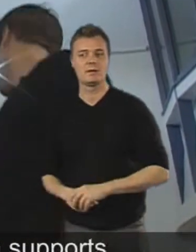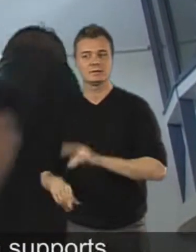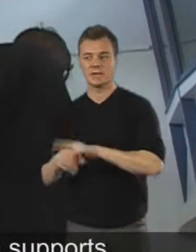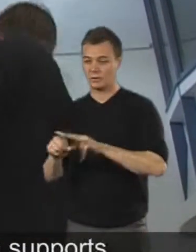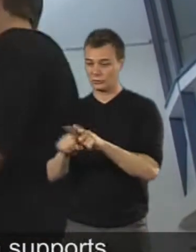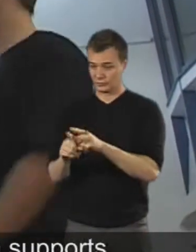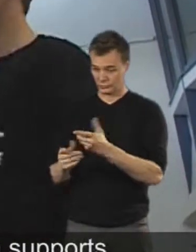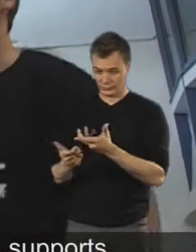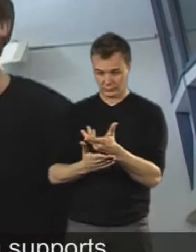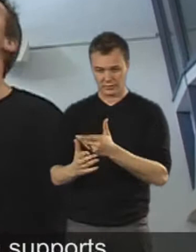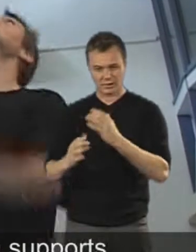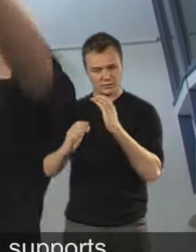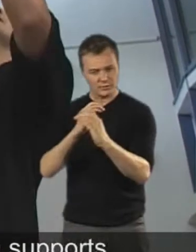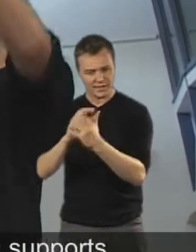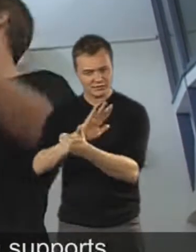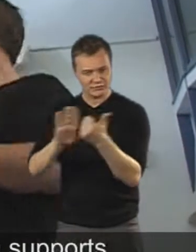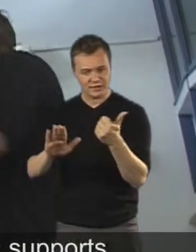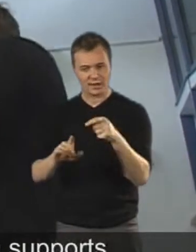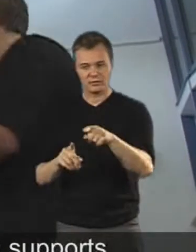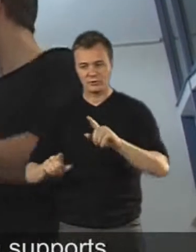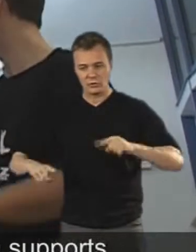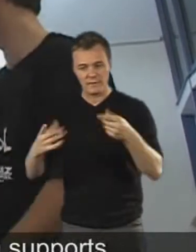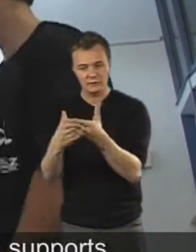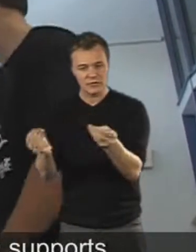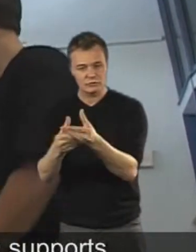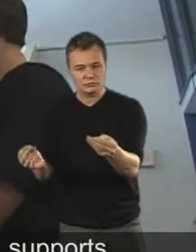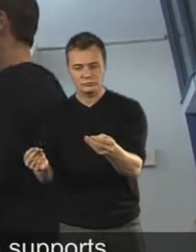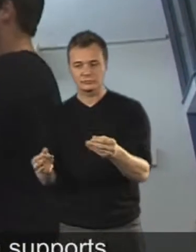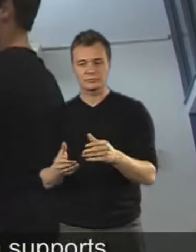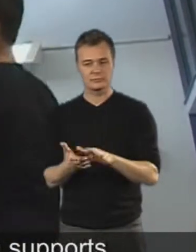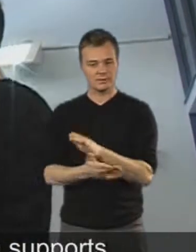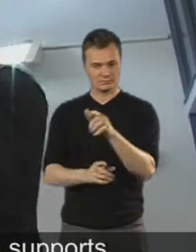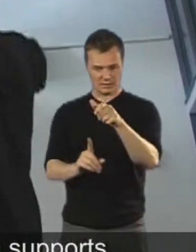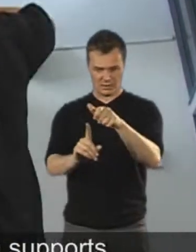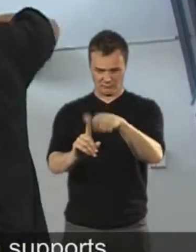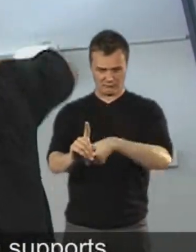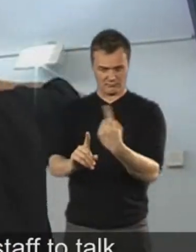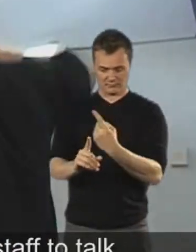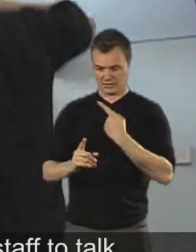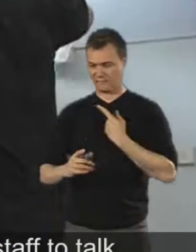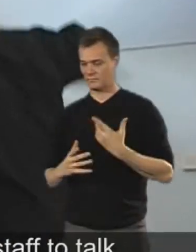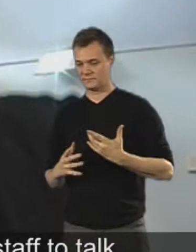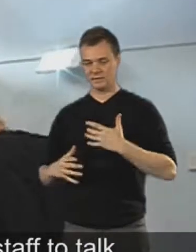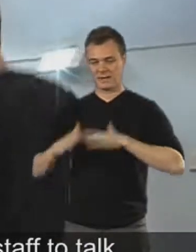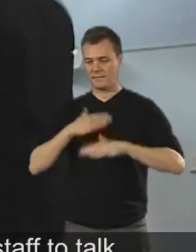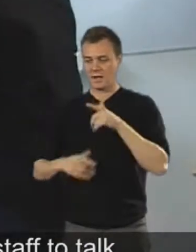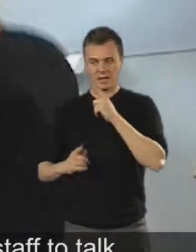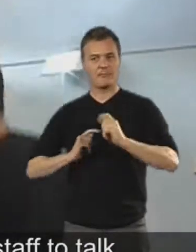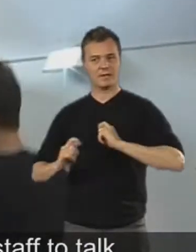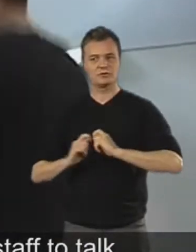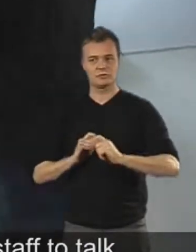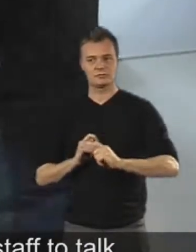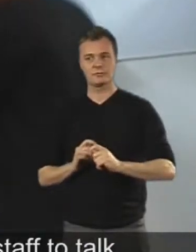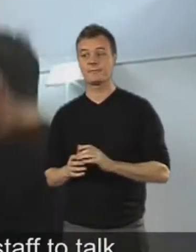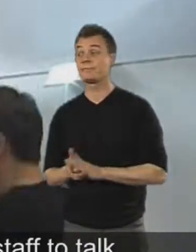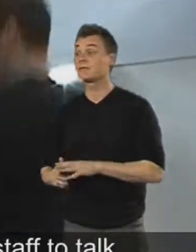communication skills and conflict resolution, which supports pupils to manage their own behaviour. Another adjustment which allows staff to talk